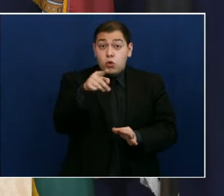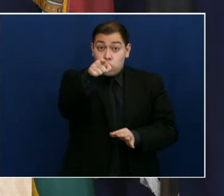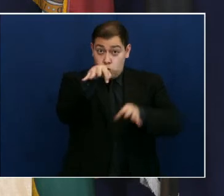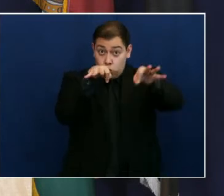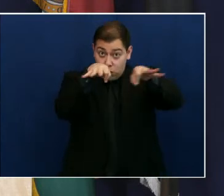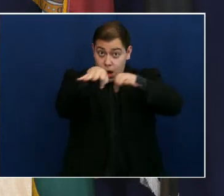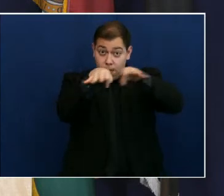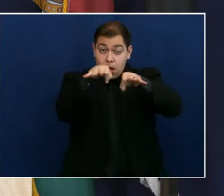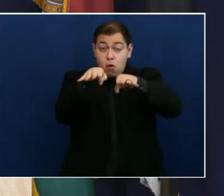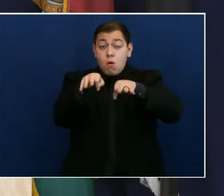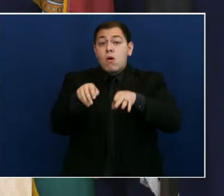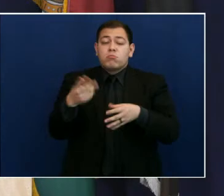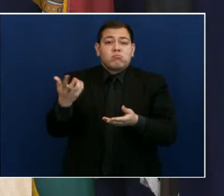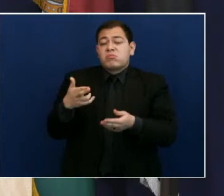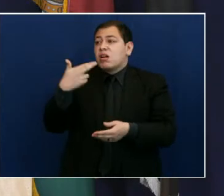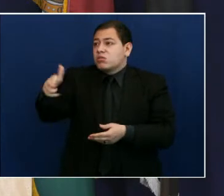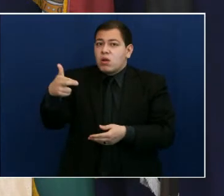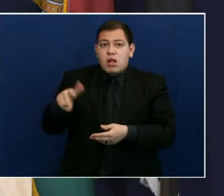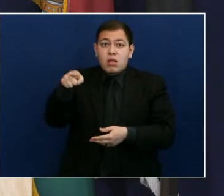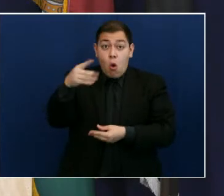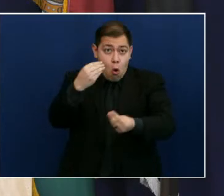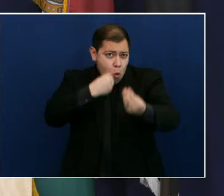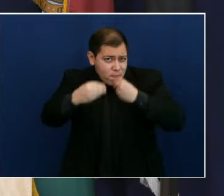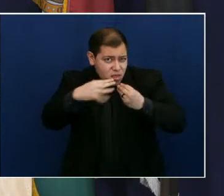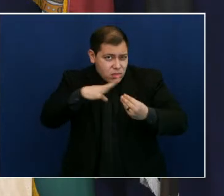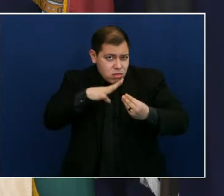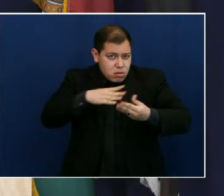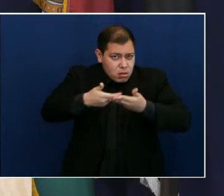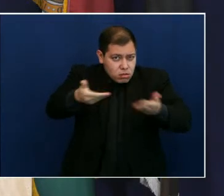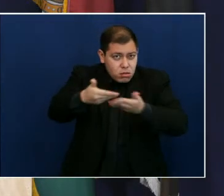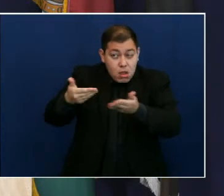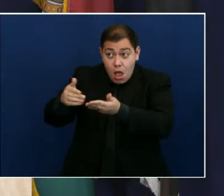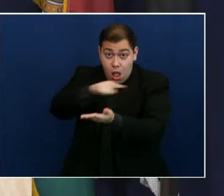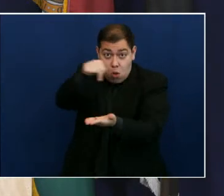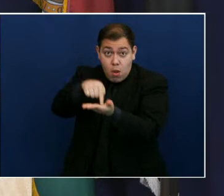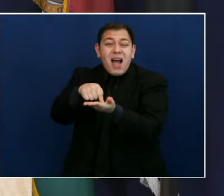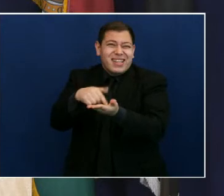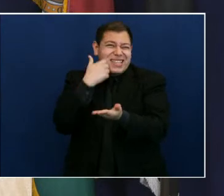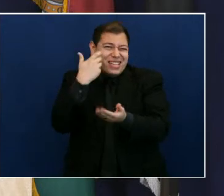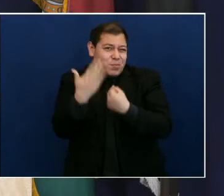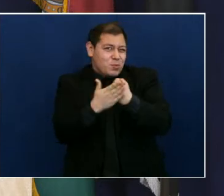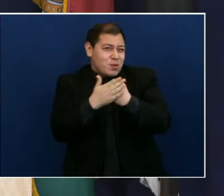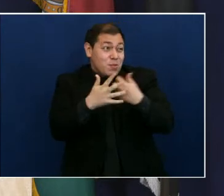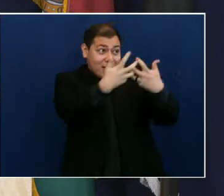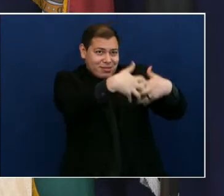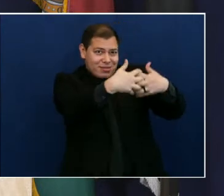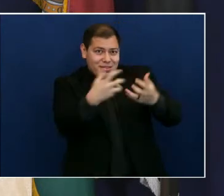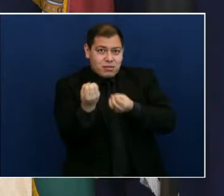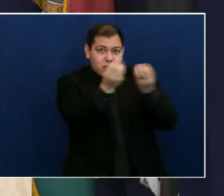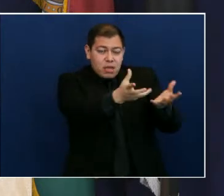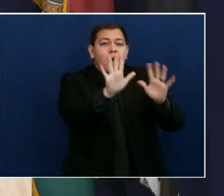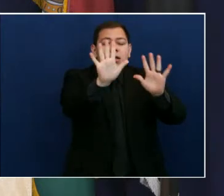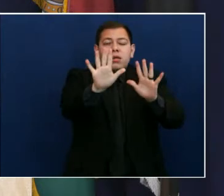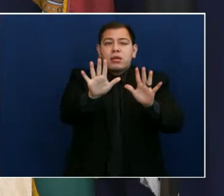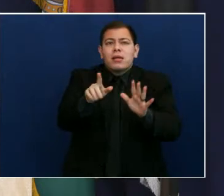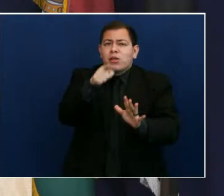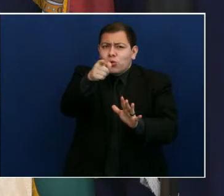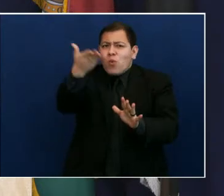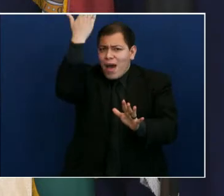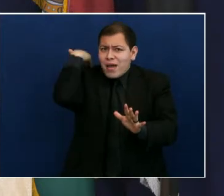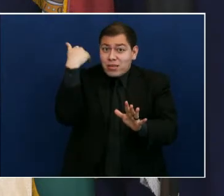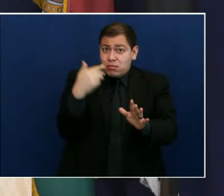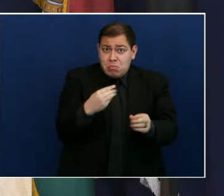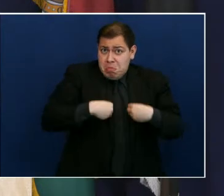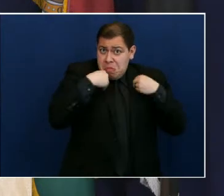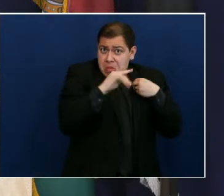por ejemplo, en cualquier industria que ahora vamos a abrir a las maquiladoras, este programa es diferente porque es específicamente